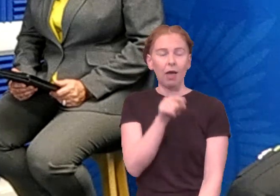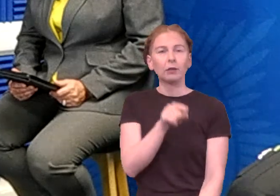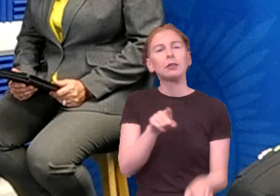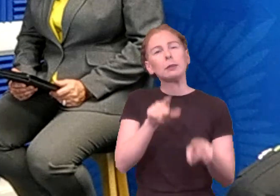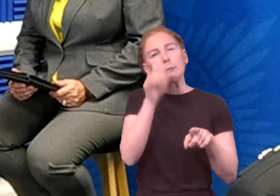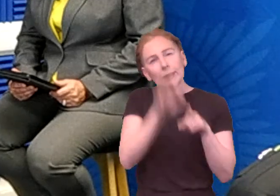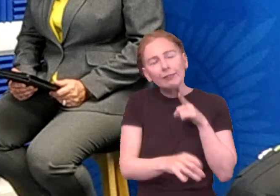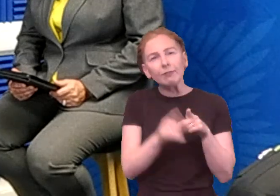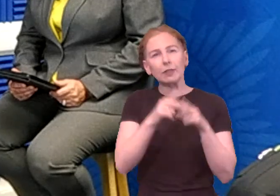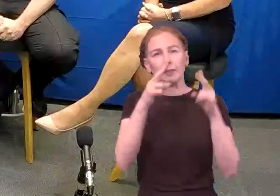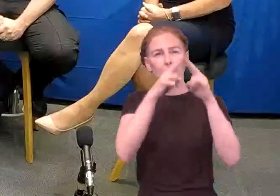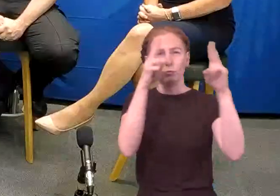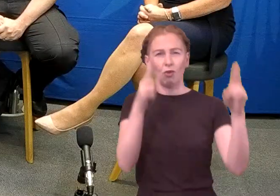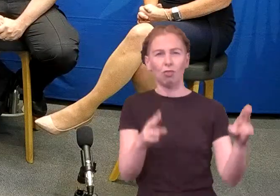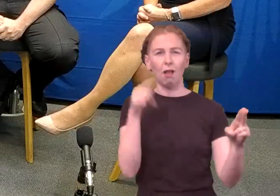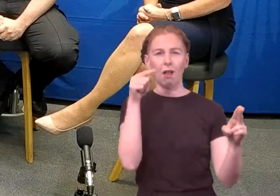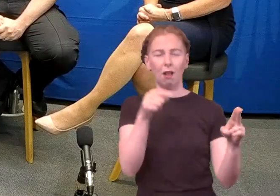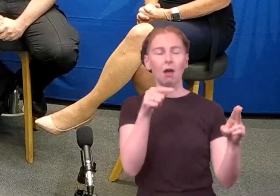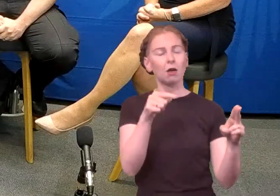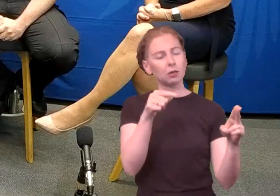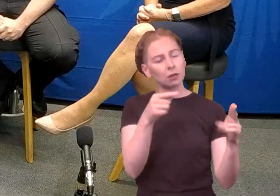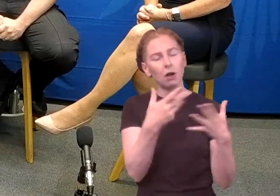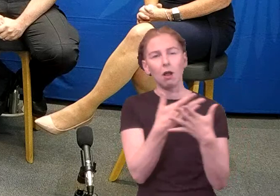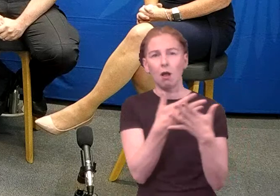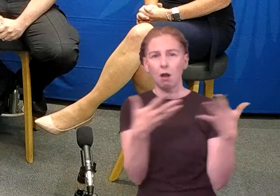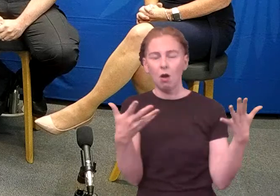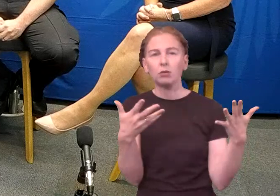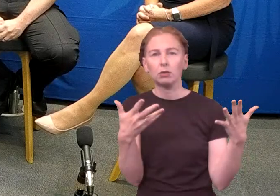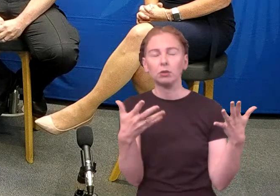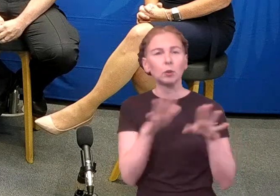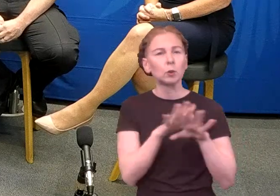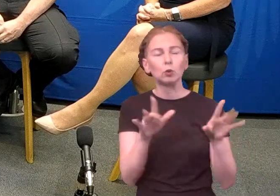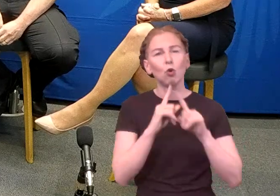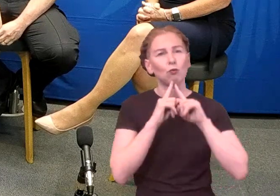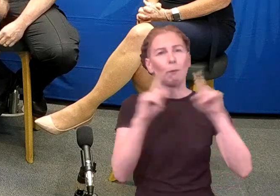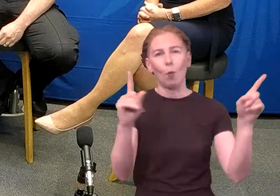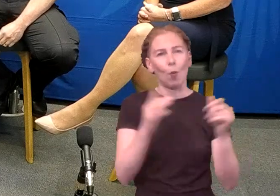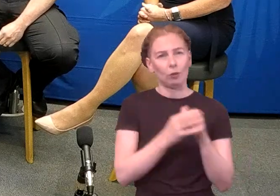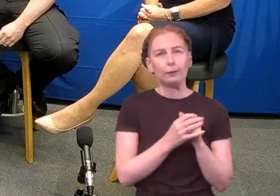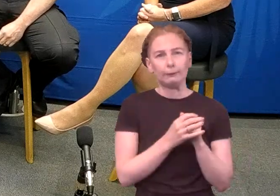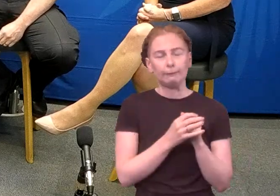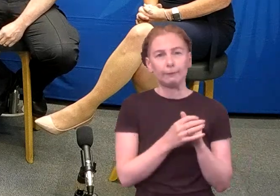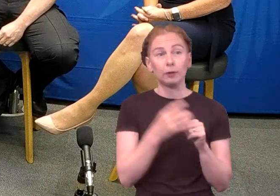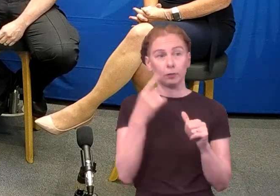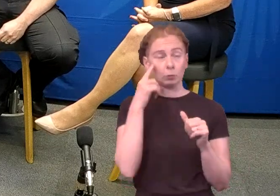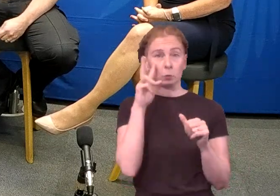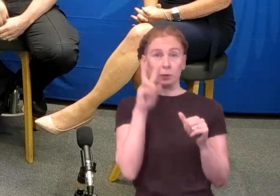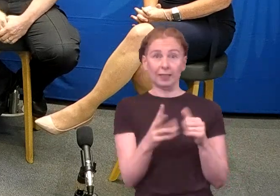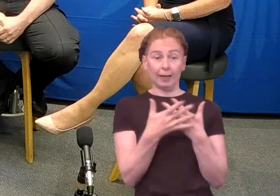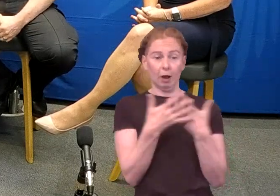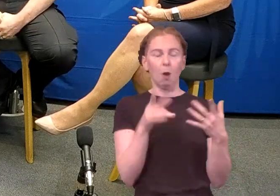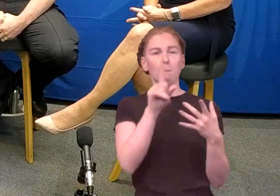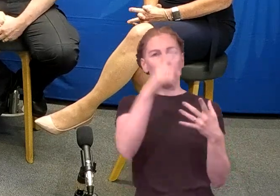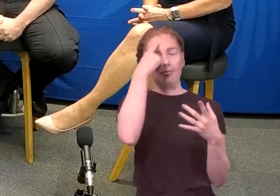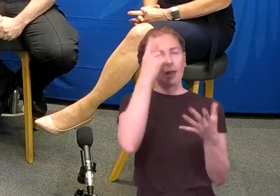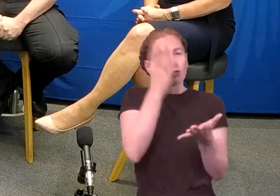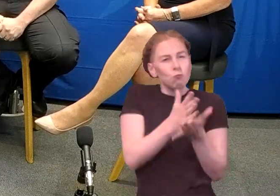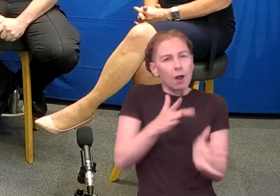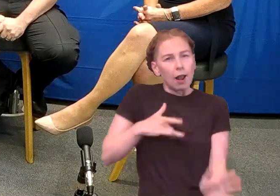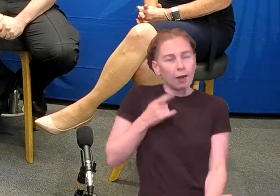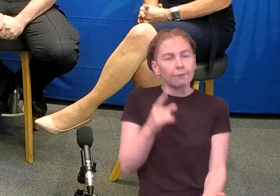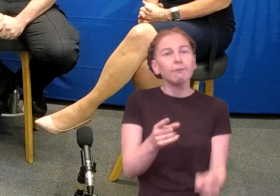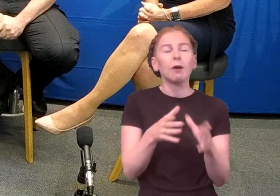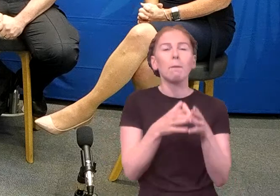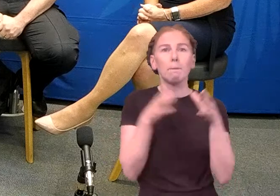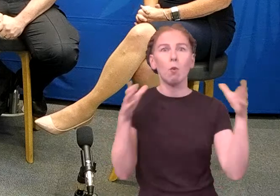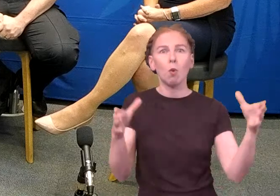massively underreported. We do see a lot of it, but I think the scale is a hell of a lot bigger. But like you say,